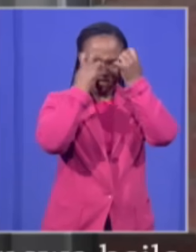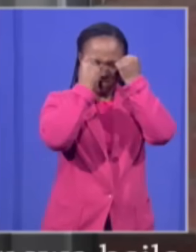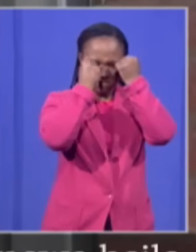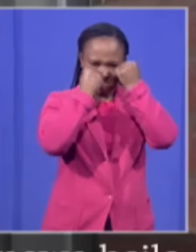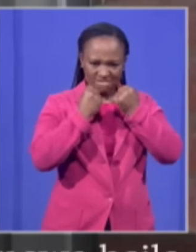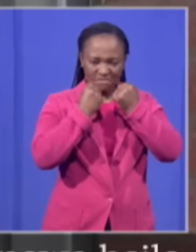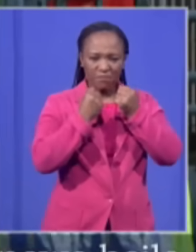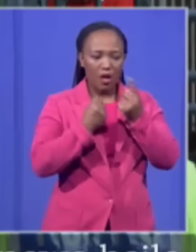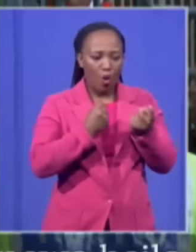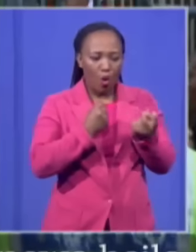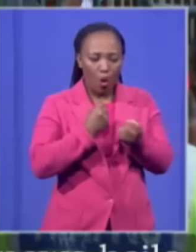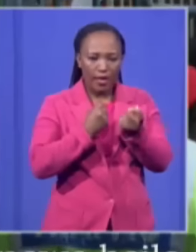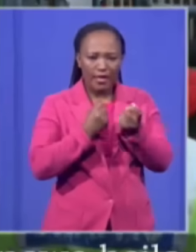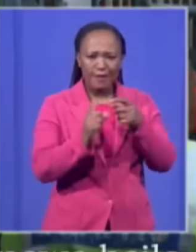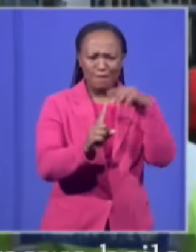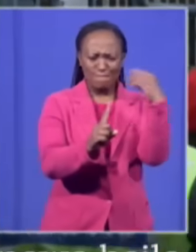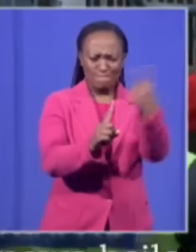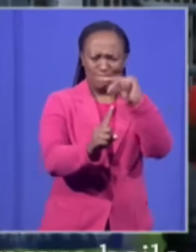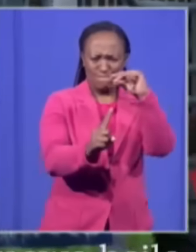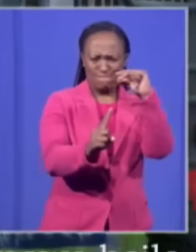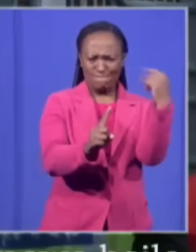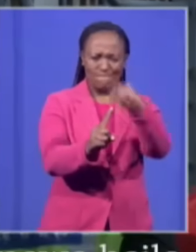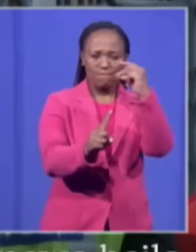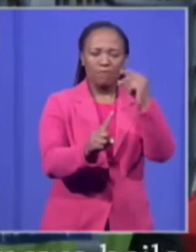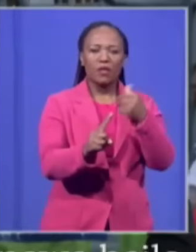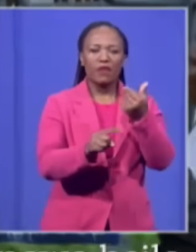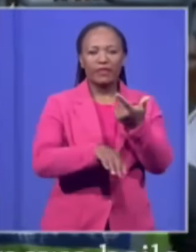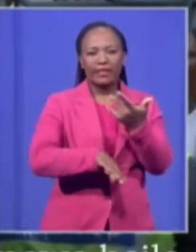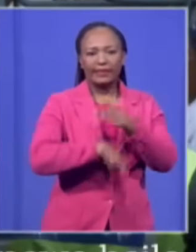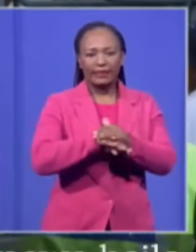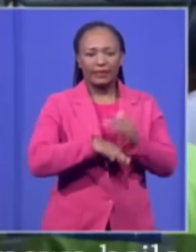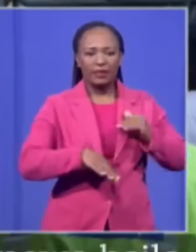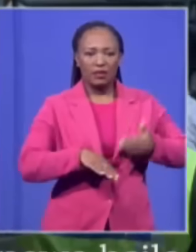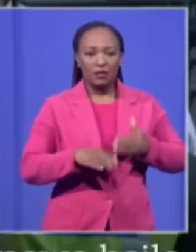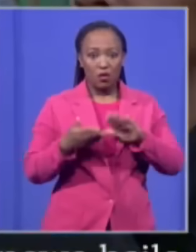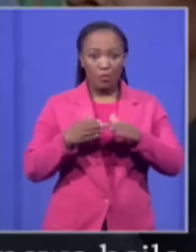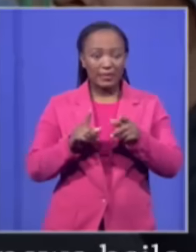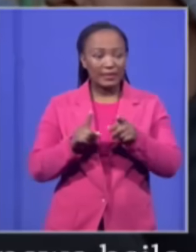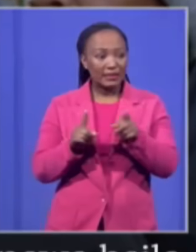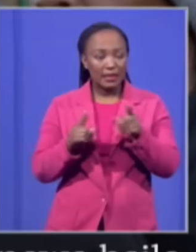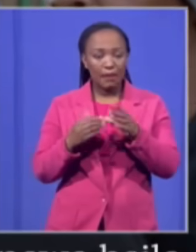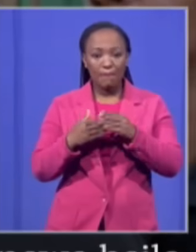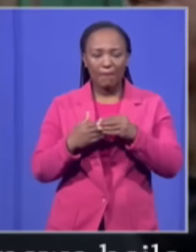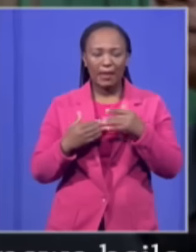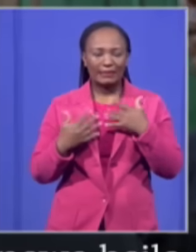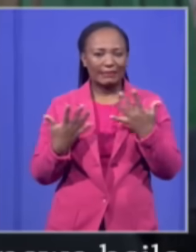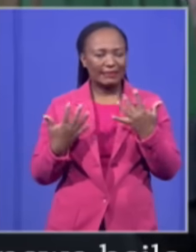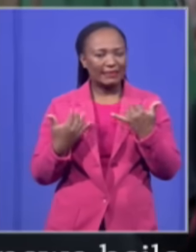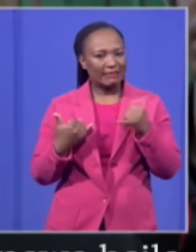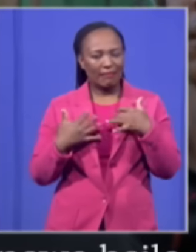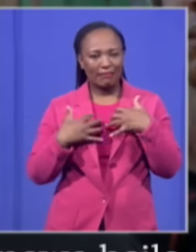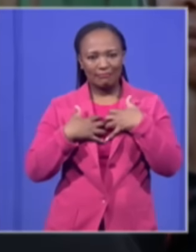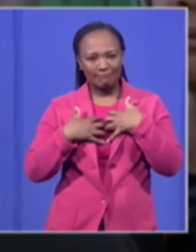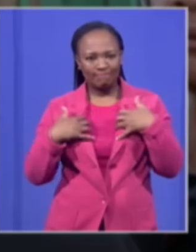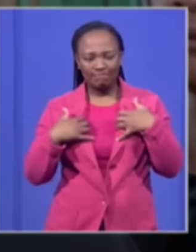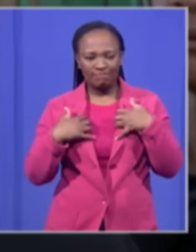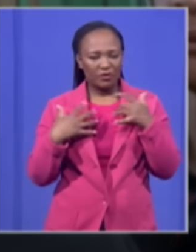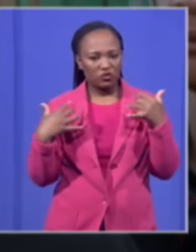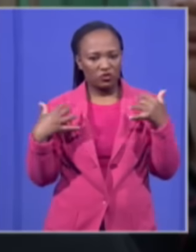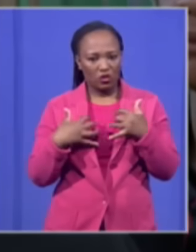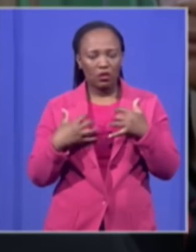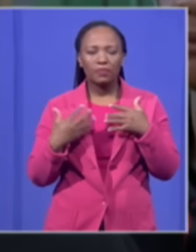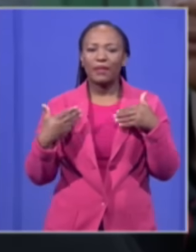mme a tlhokafala. Ba lelapa la moiswi ba re ba santse ba tshwisitswe ke tiragalo eno. Ke itumela thata kgetsi buseditswe go morago a